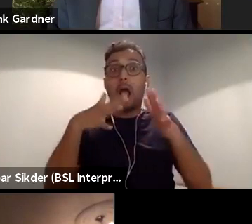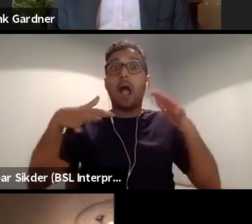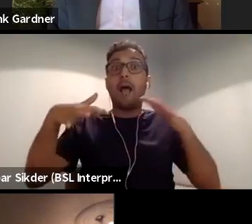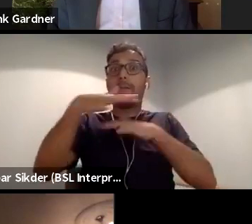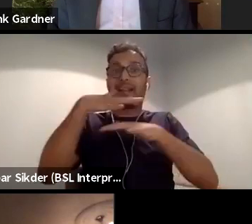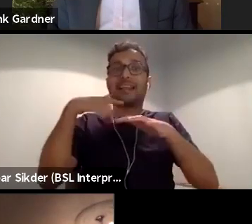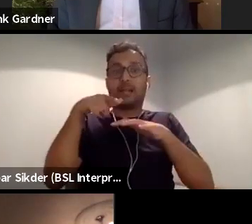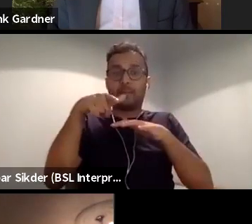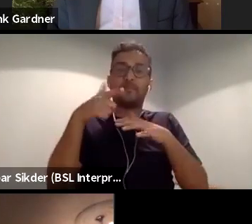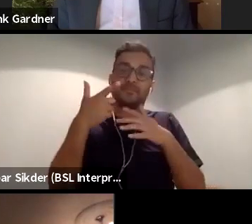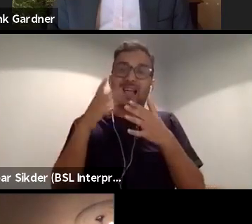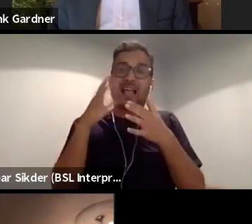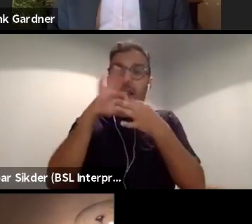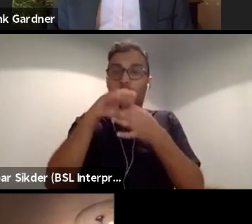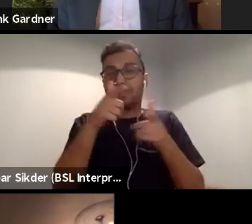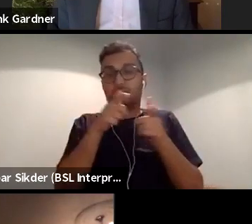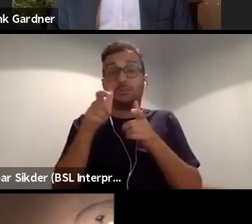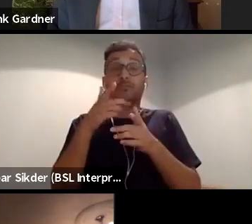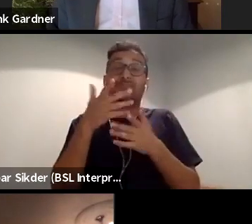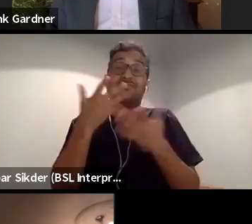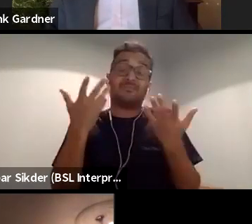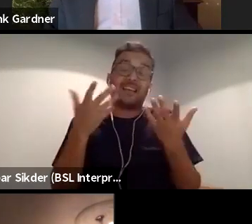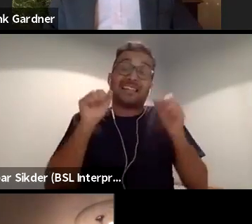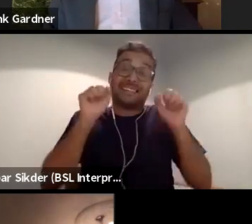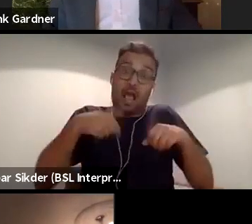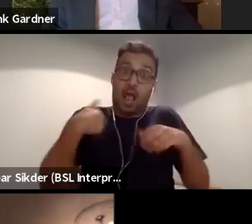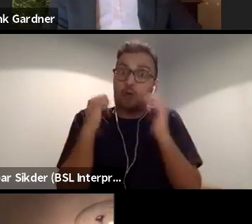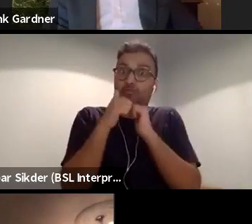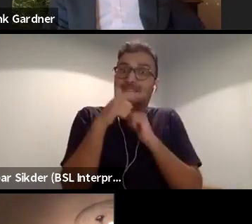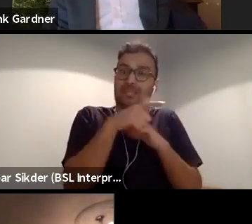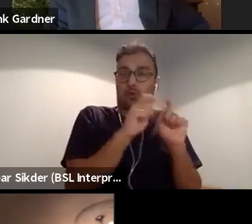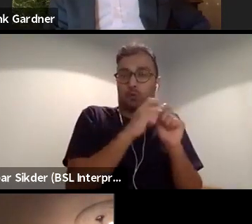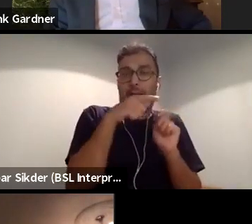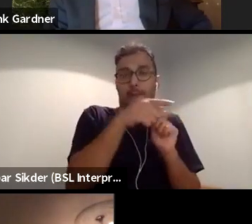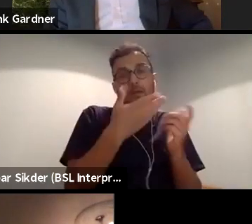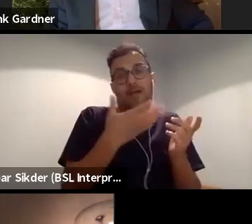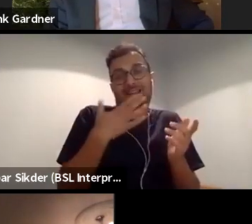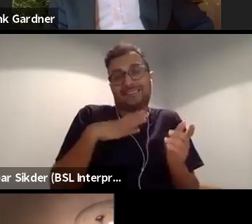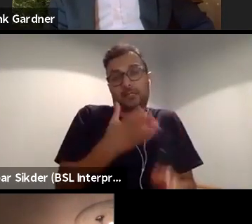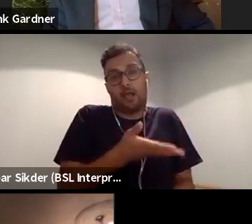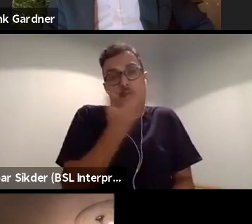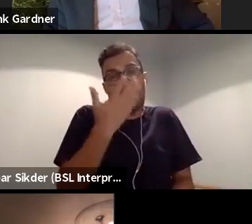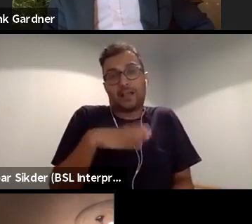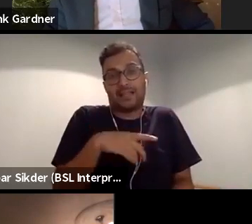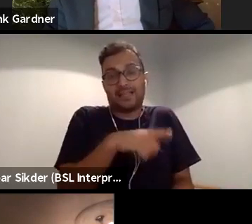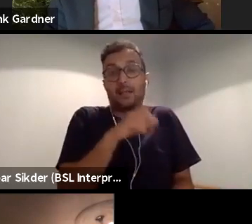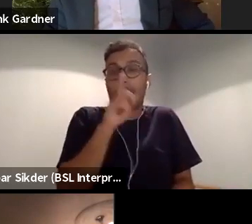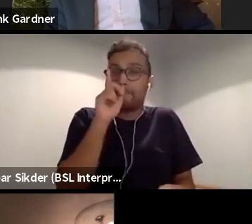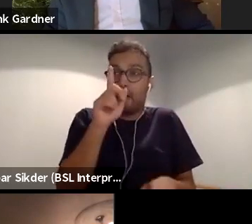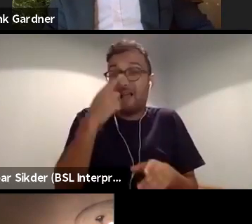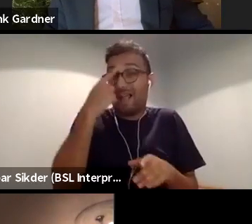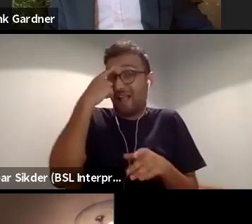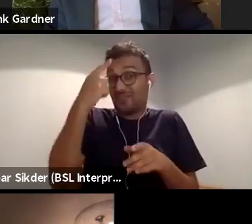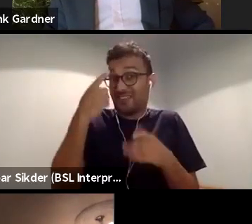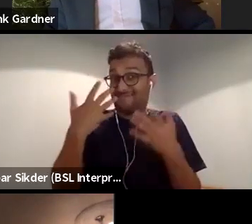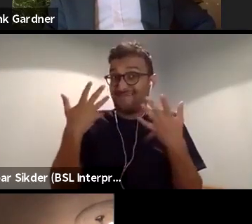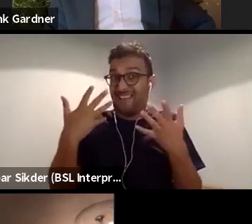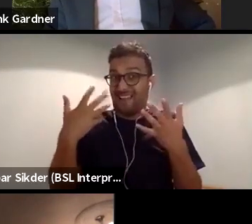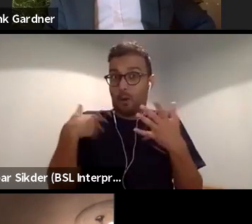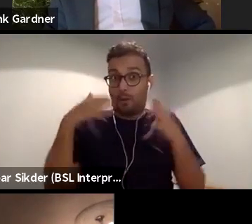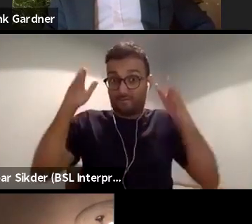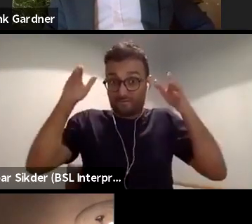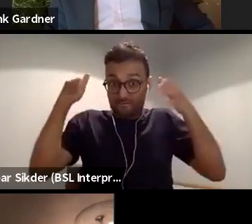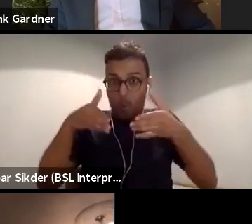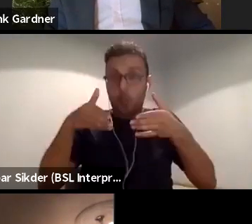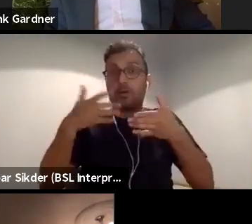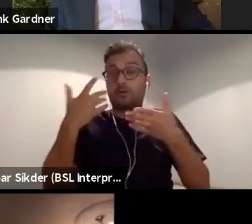media needs to do much more, but actually a lot of the focus now and in the future should really